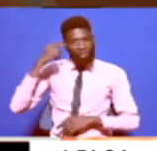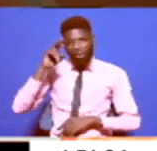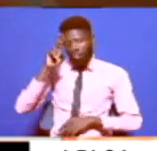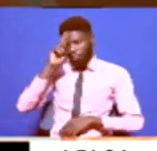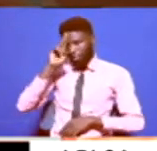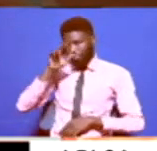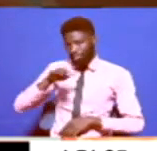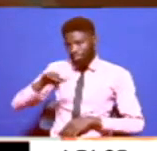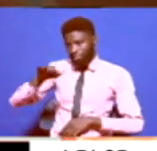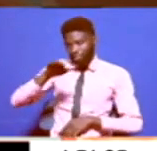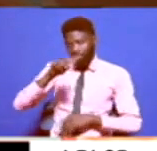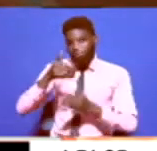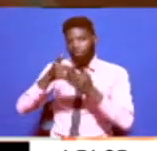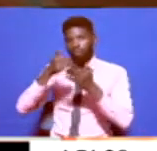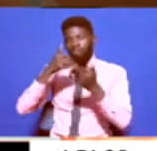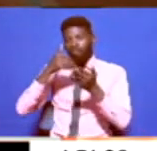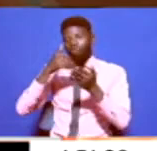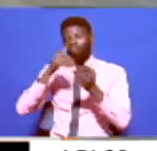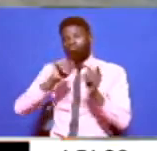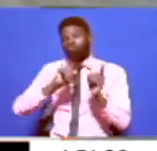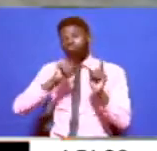of the regional assignment.